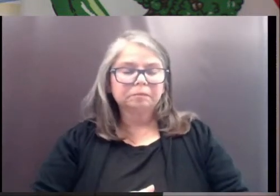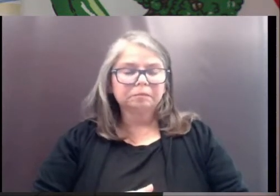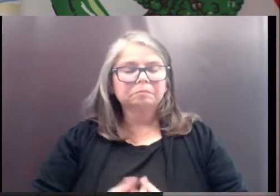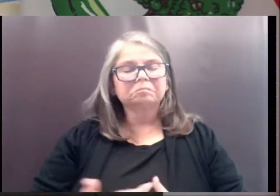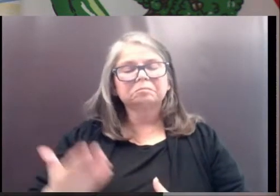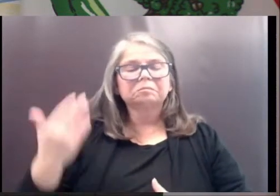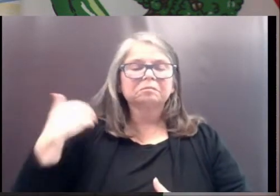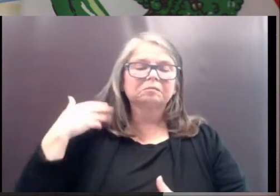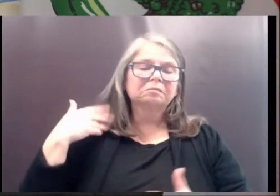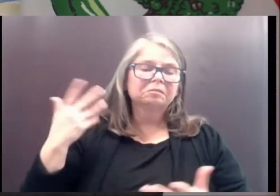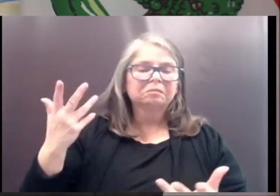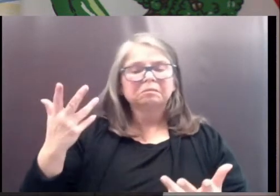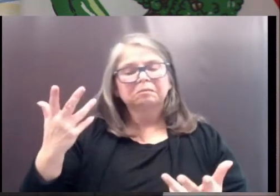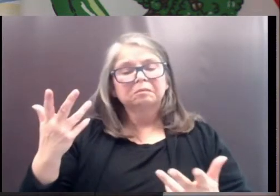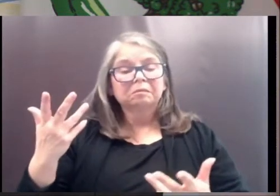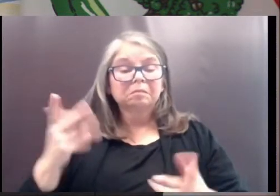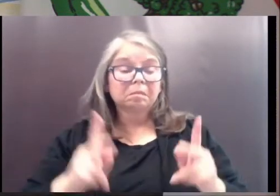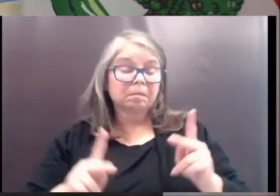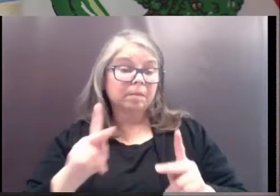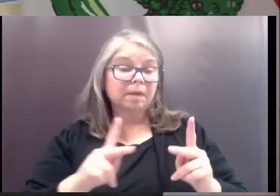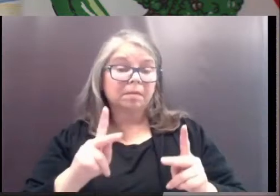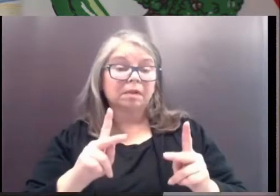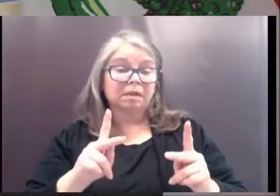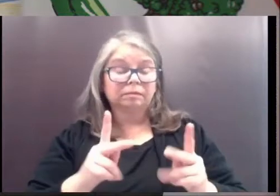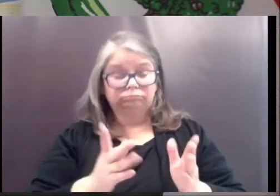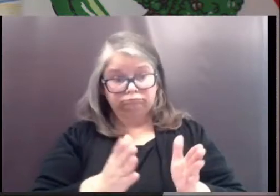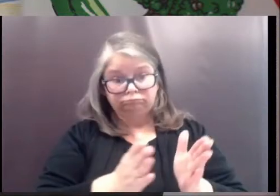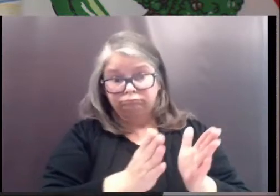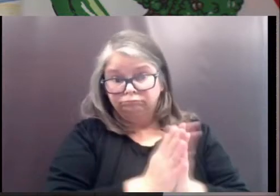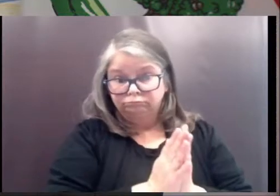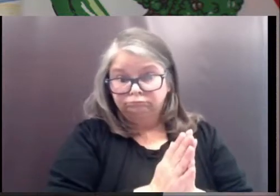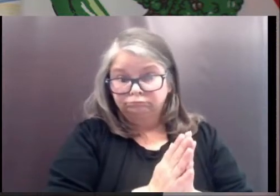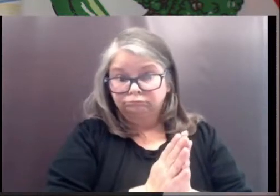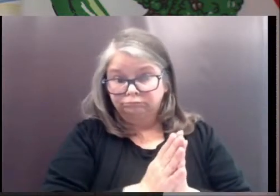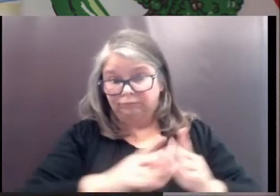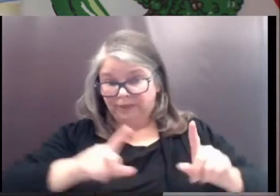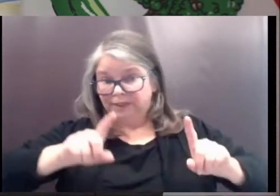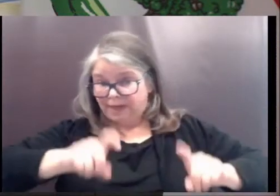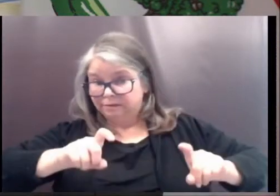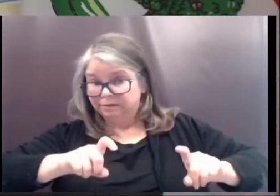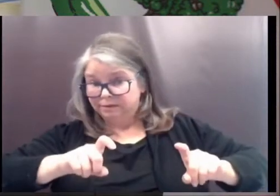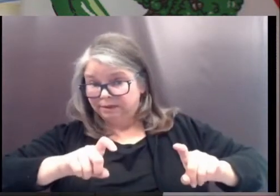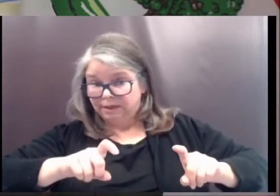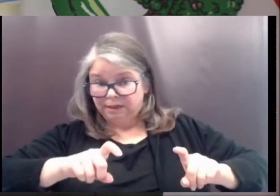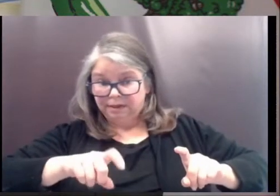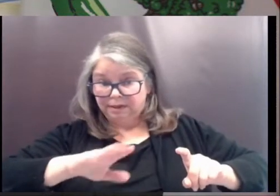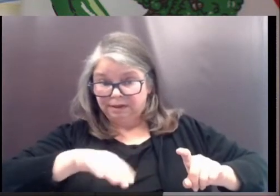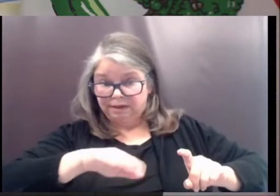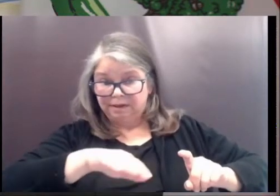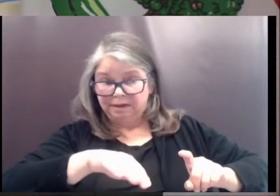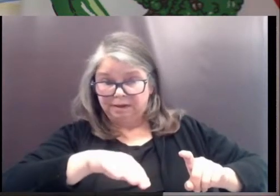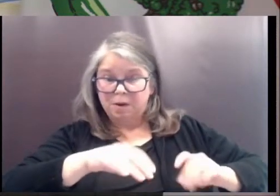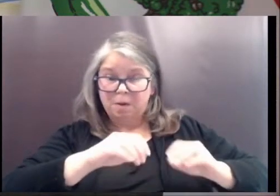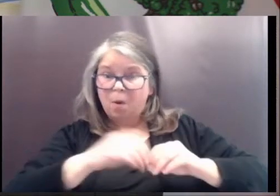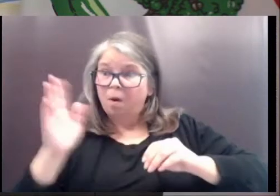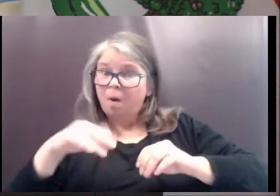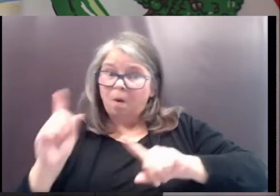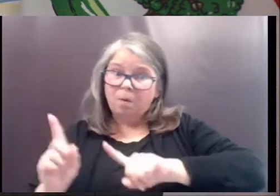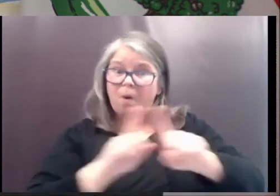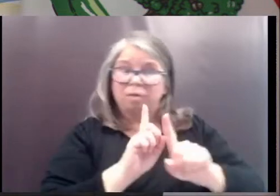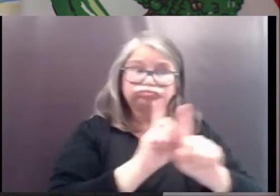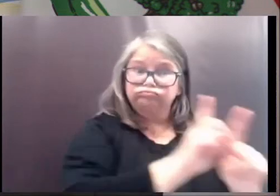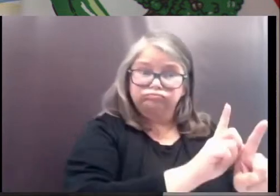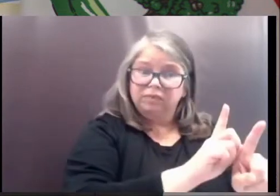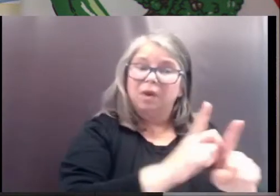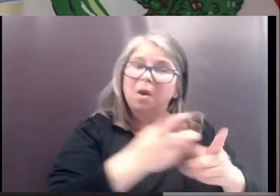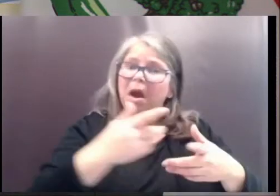requests for testing to the public before, we have been able to move through those lines much more quickly, and our staff do a great